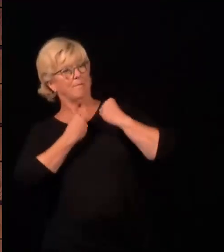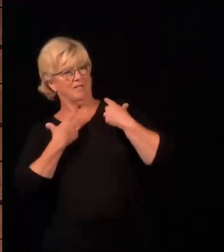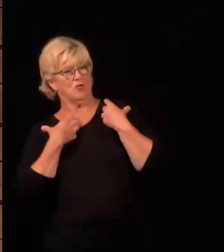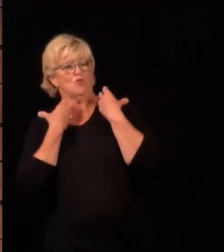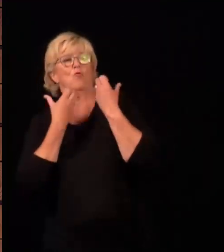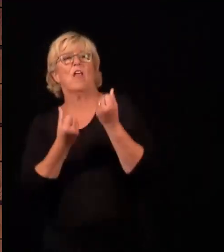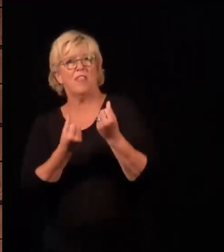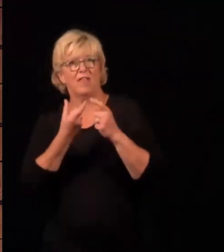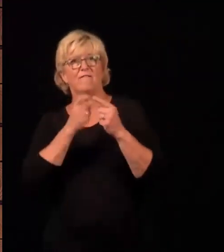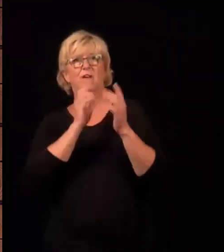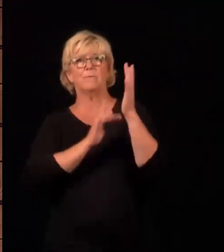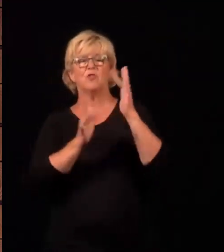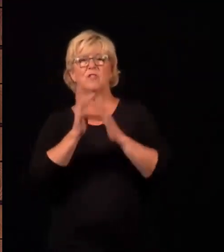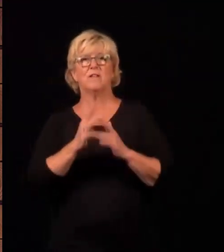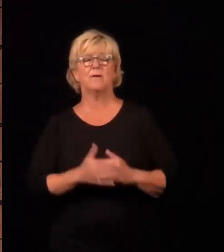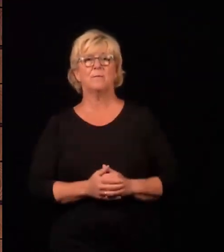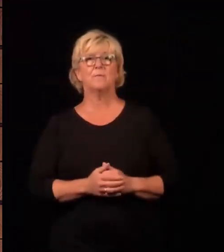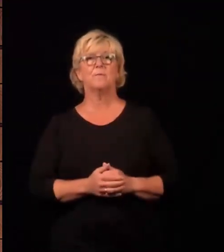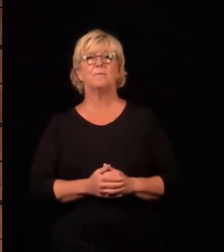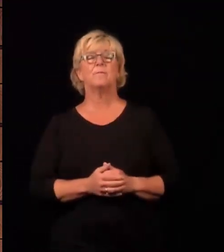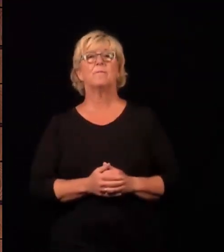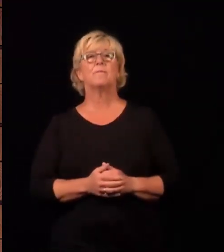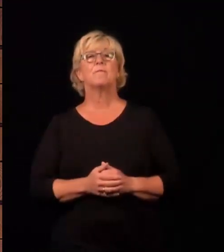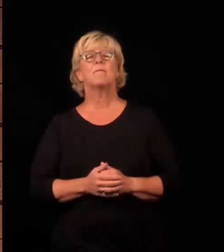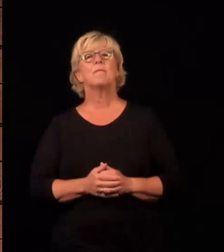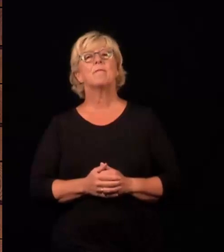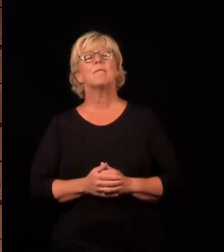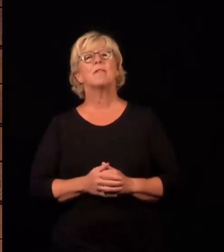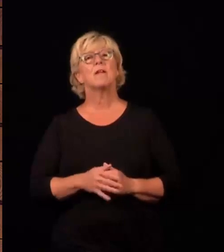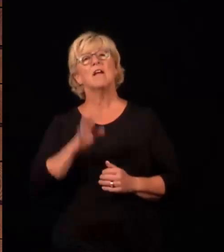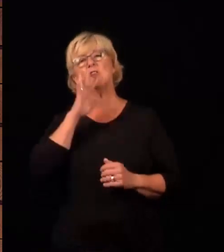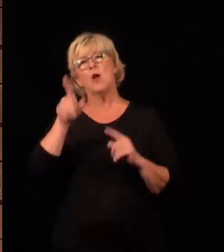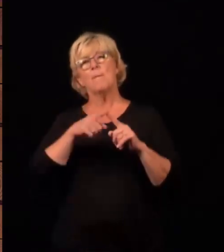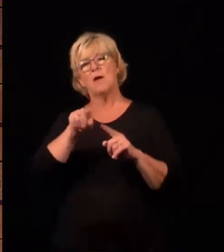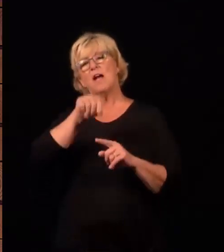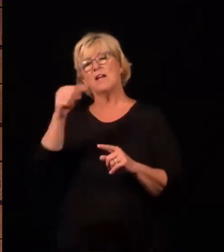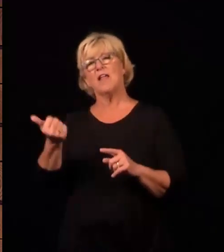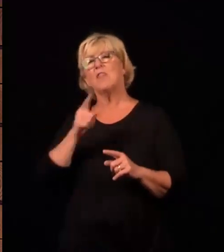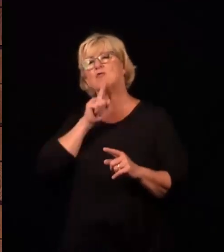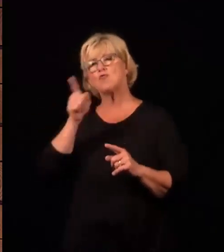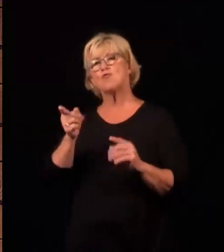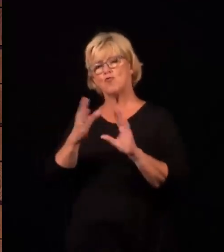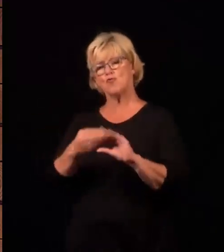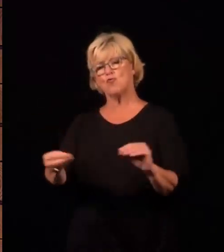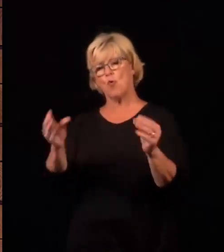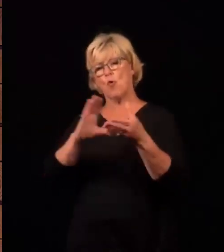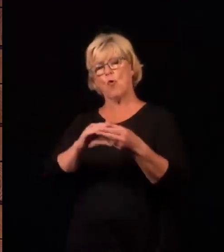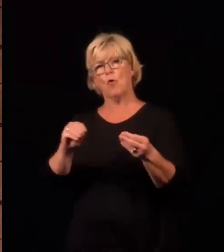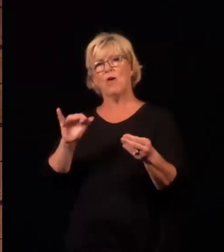Jesus. Here's a story that's touched me over the years. It's a true story